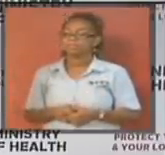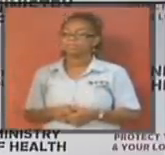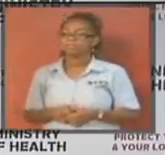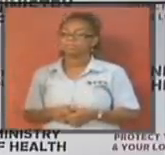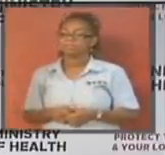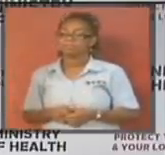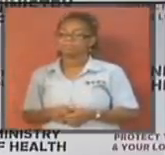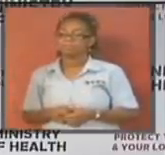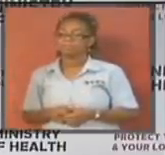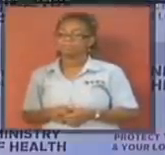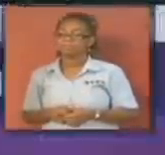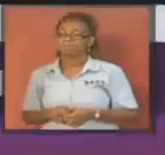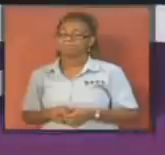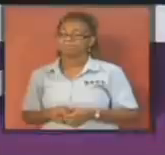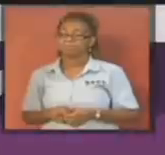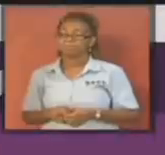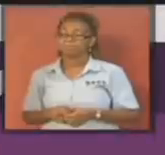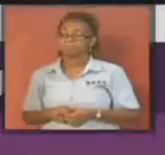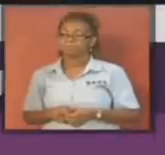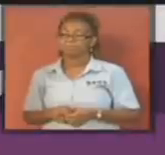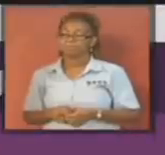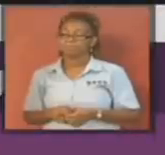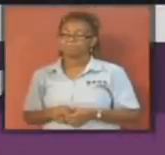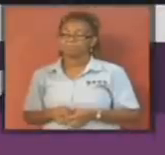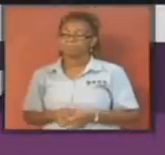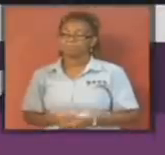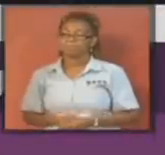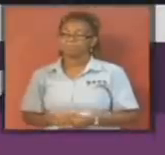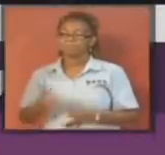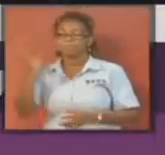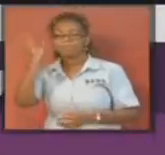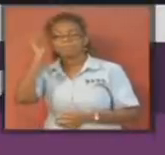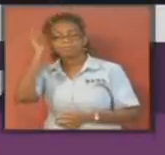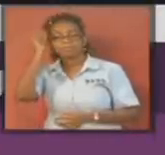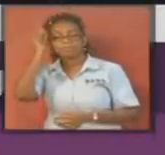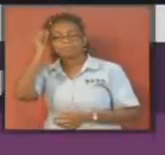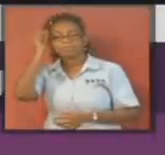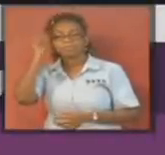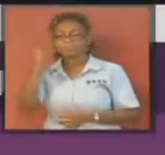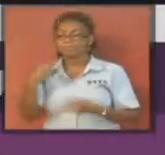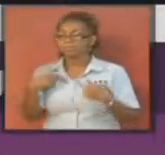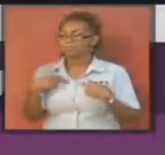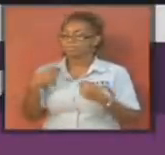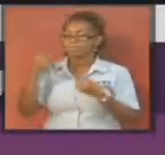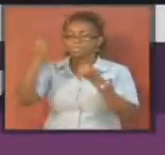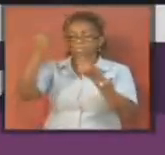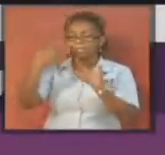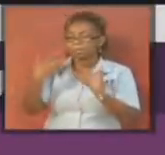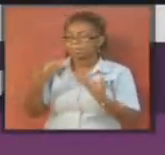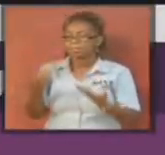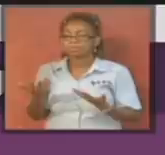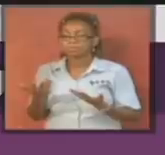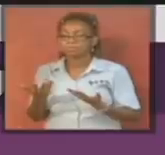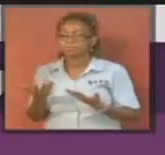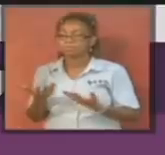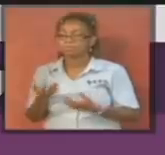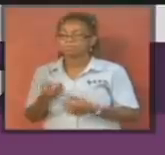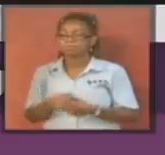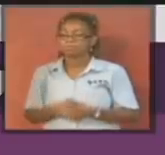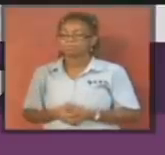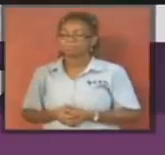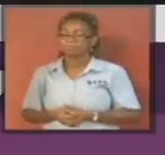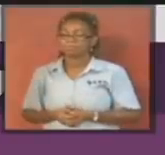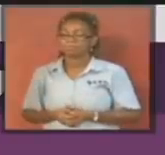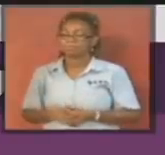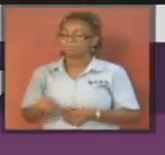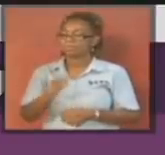to have her removed. I was wondering if you have any information on that and what can you share with us? And also, what